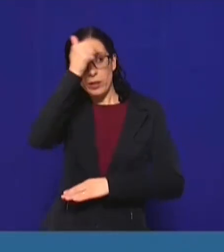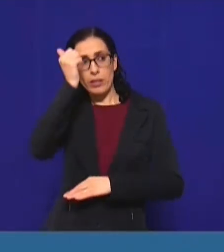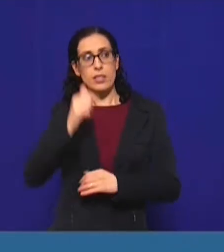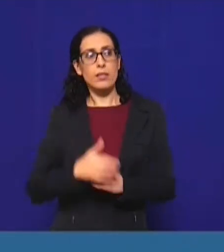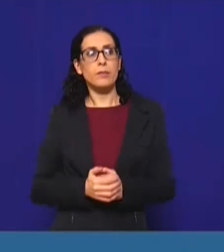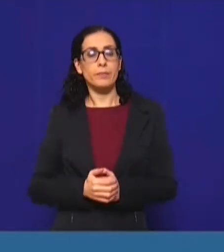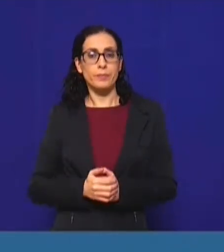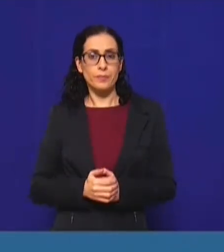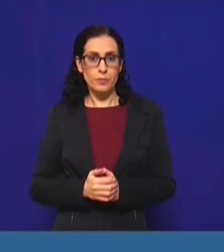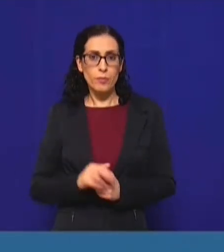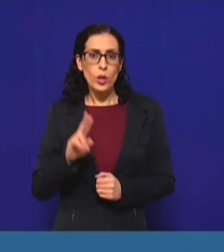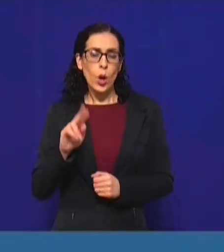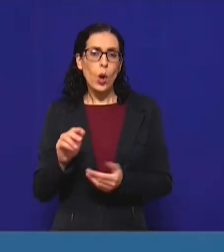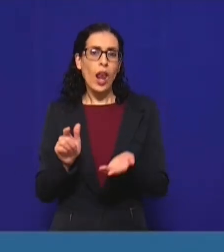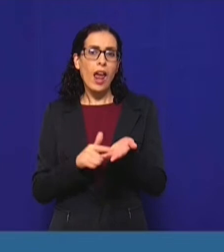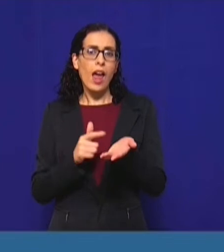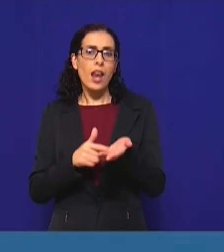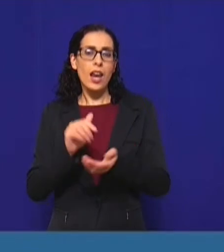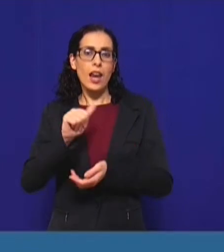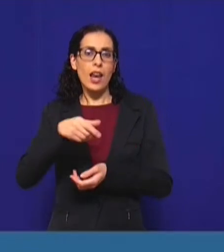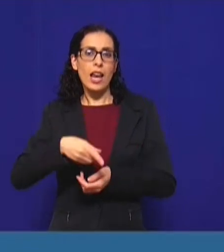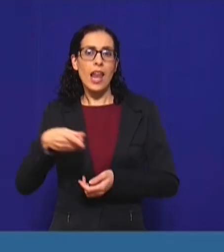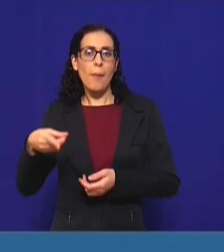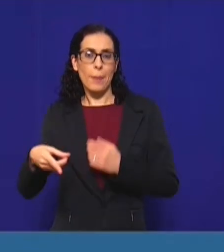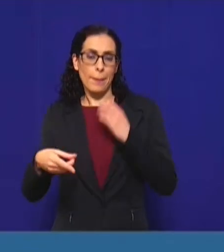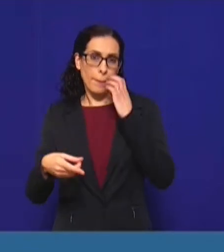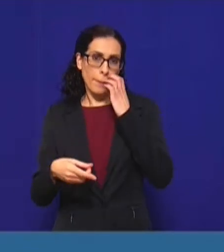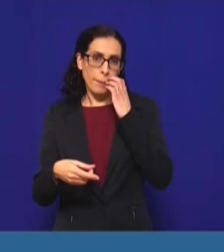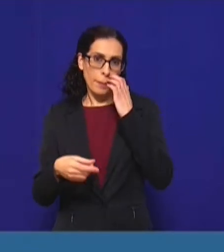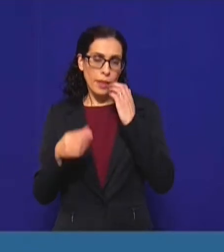Il-COVID Alert Malta li huwa l-Contact Tracing App kellna